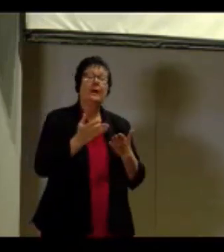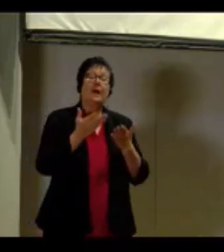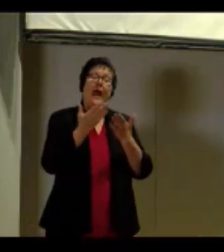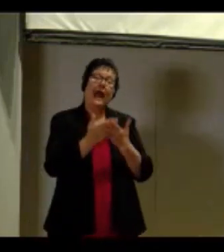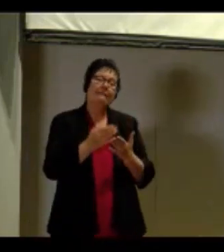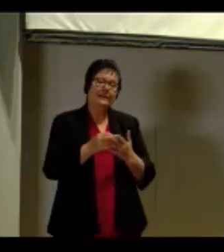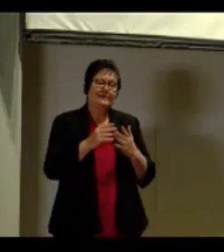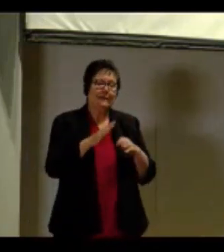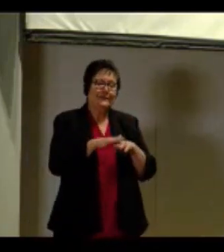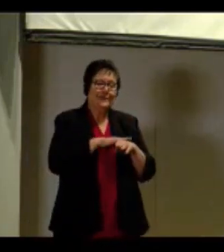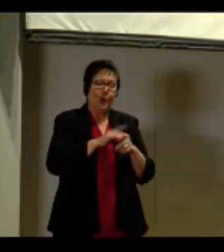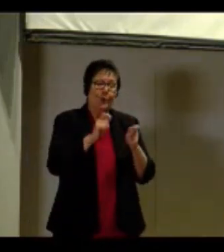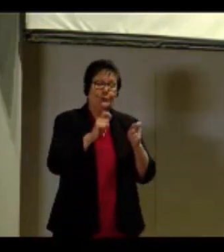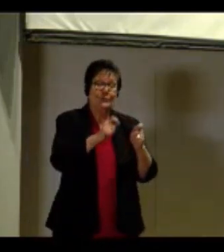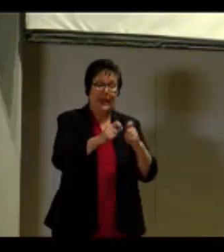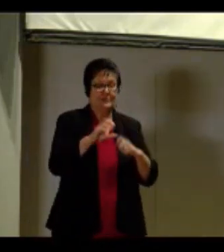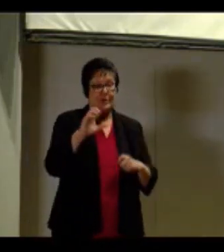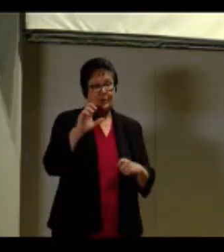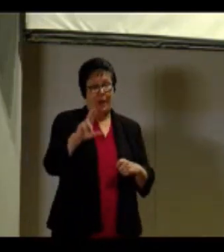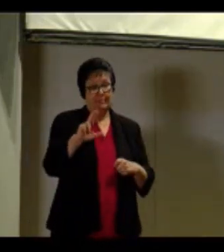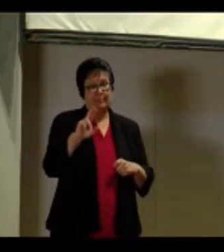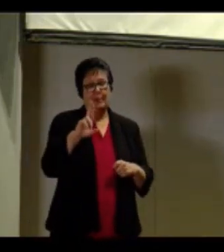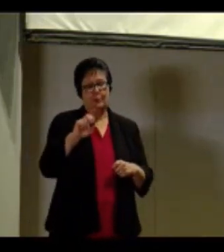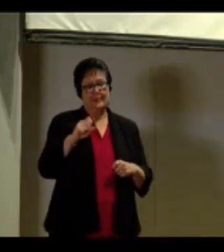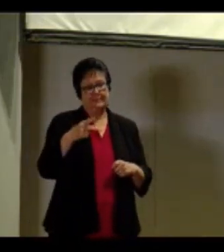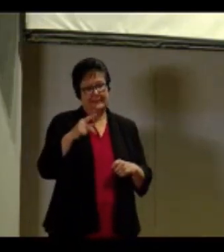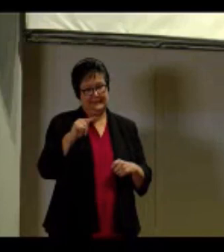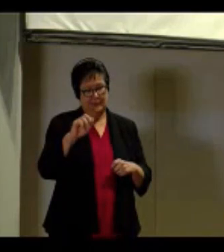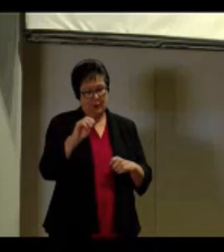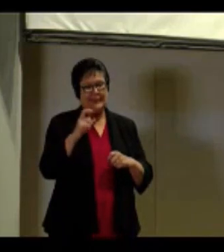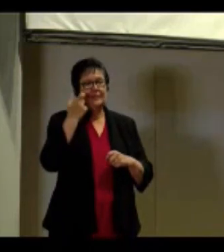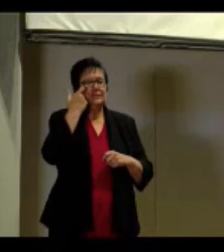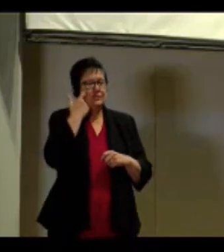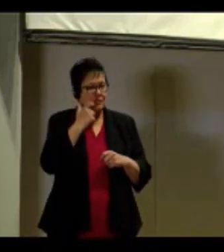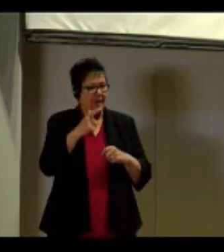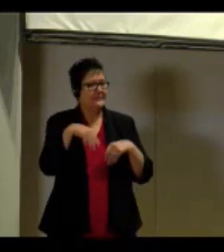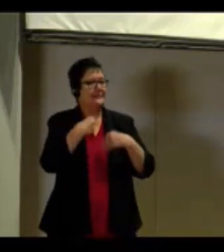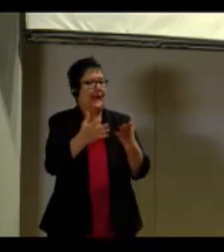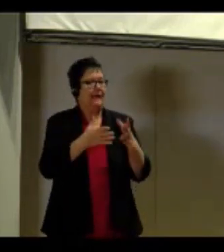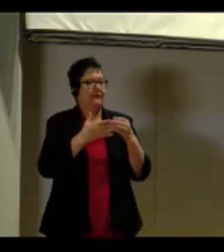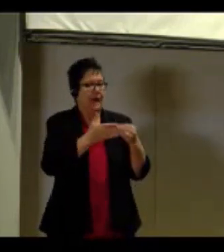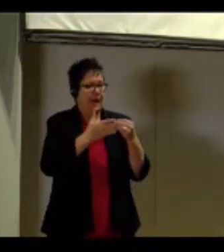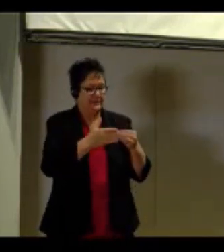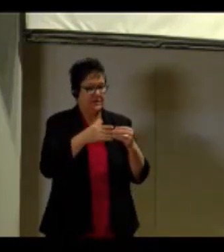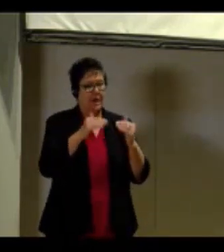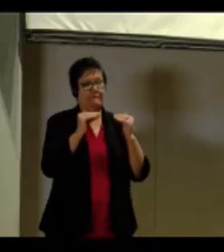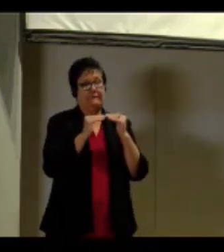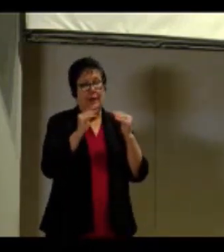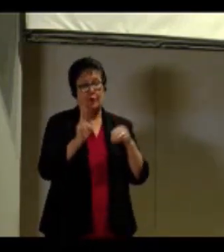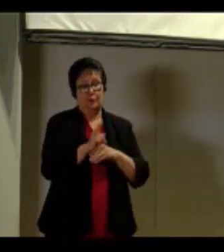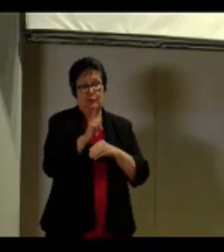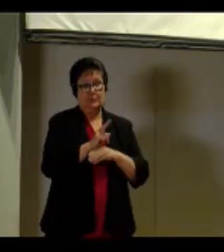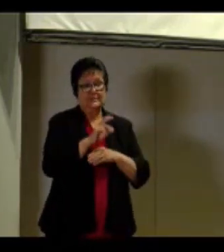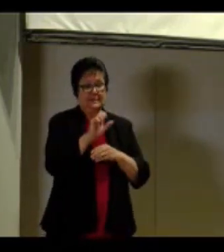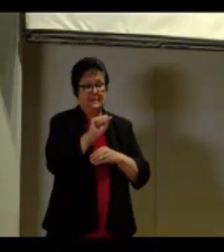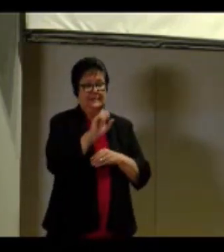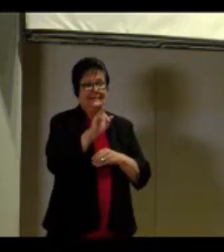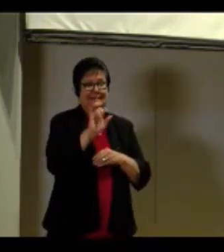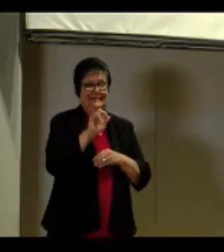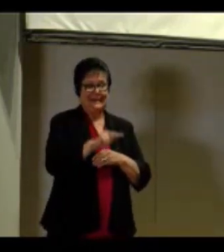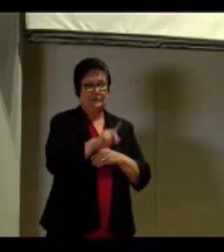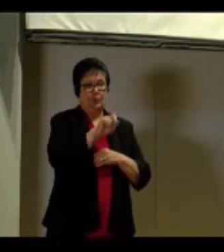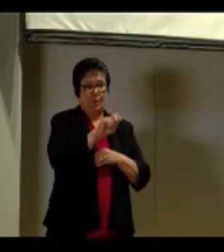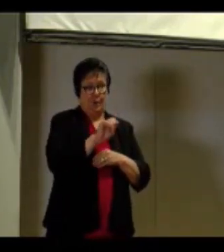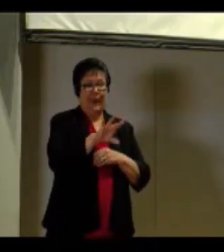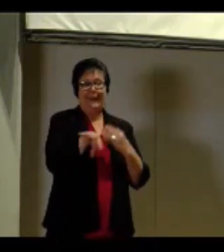incremental change, the Copyright Office just recently released some guidance on the fair use, Section 108, and actually adding the word